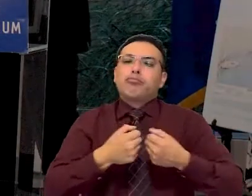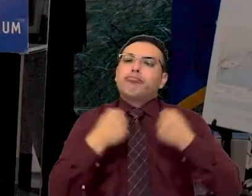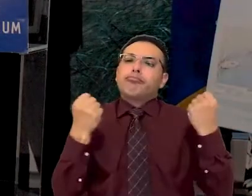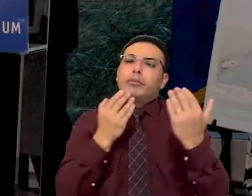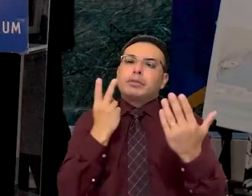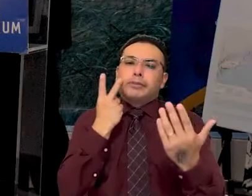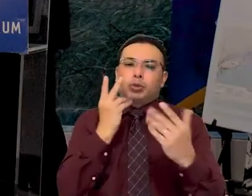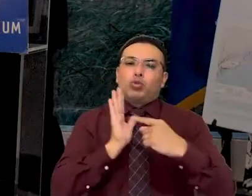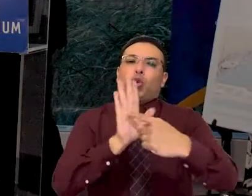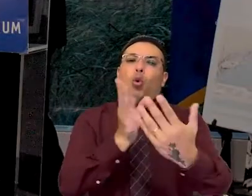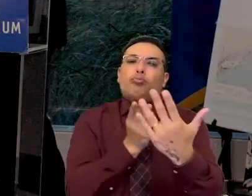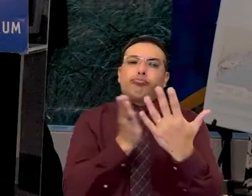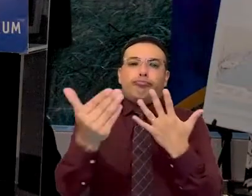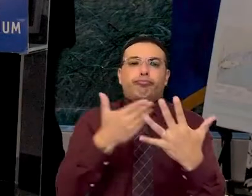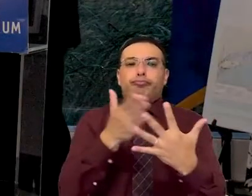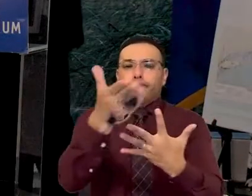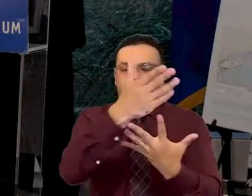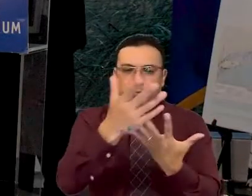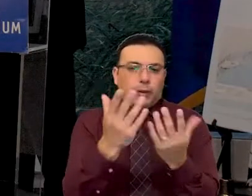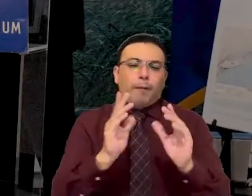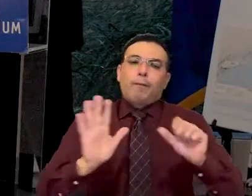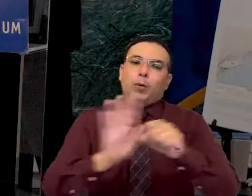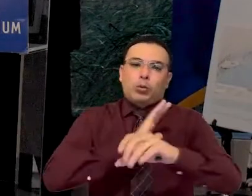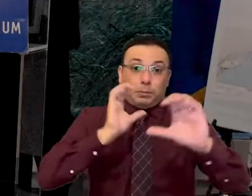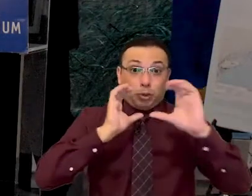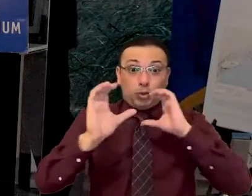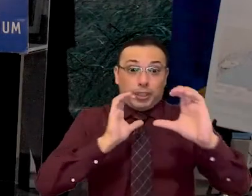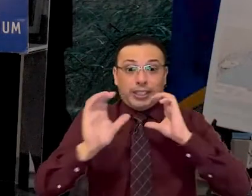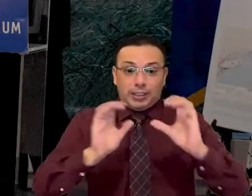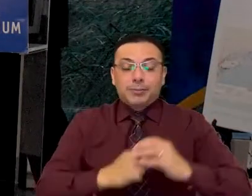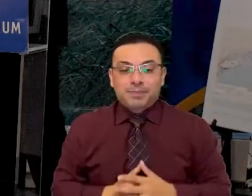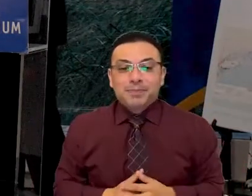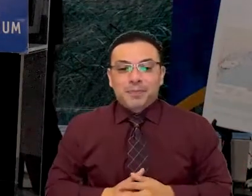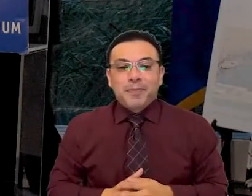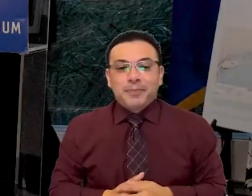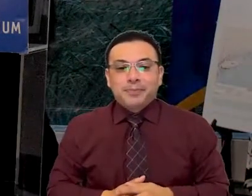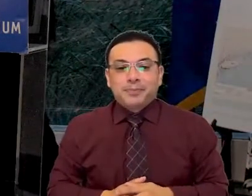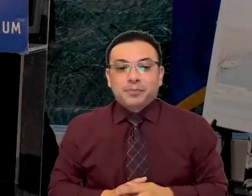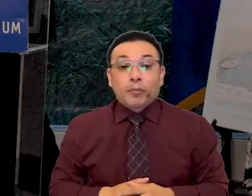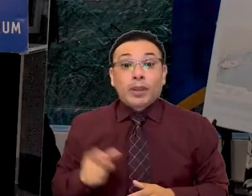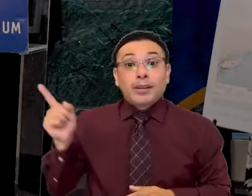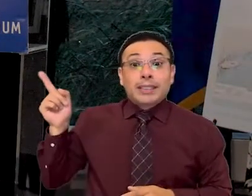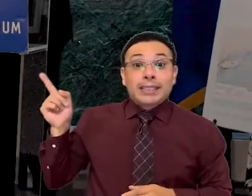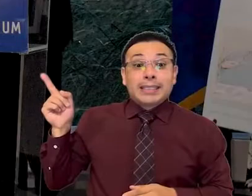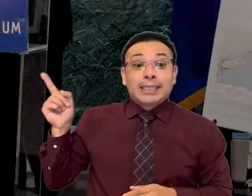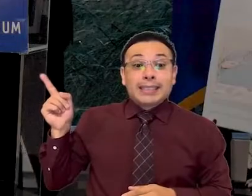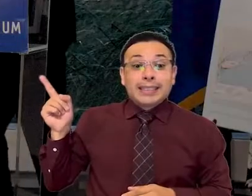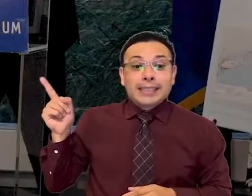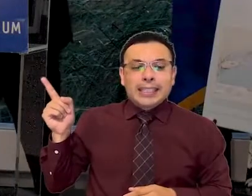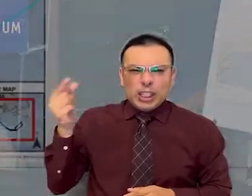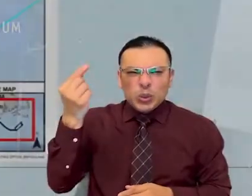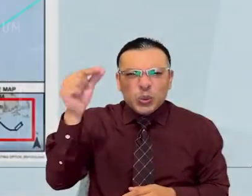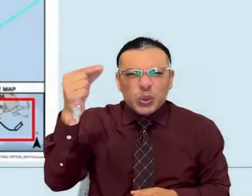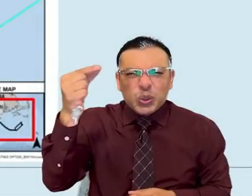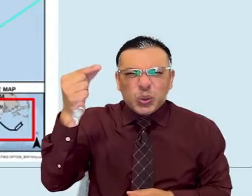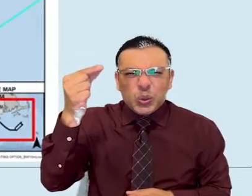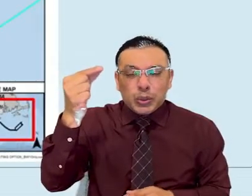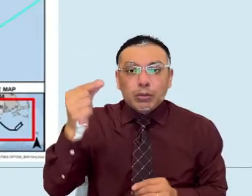Here's another one I think is very interesting to show all the existing cables that are running. I know it's kind of a crazy slide, but you can see the blue